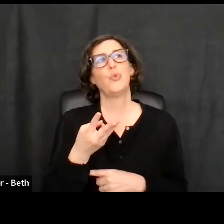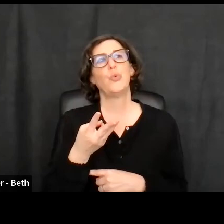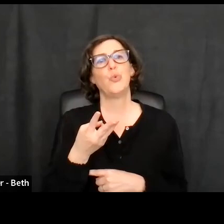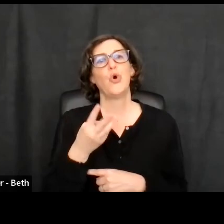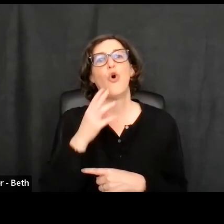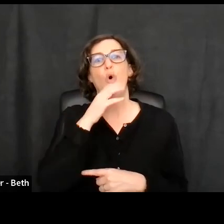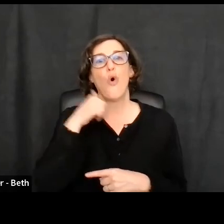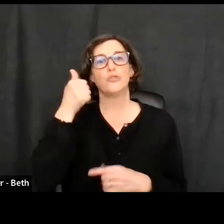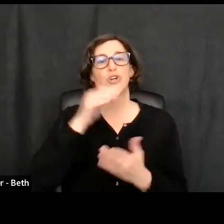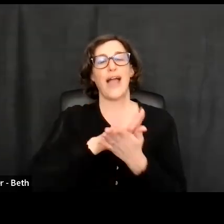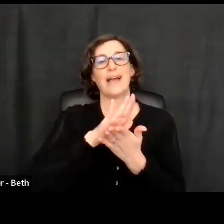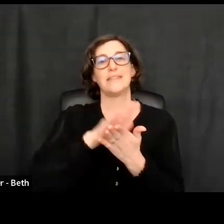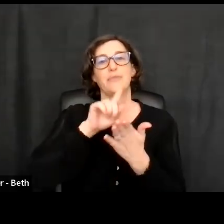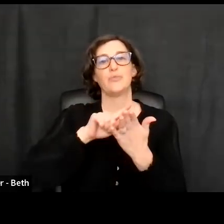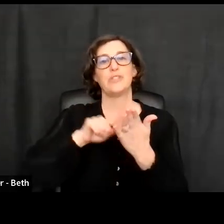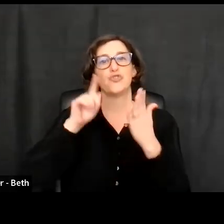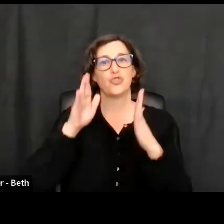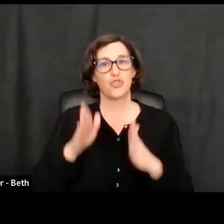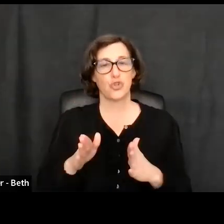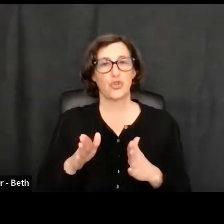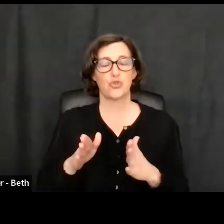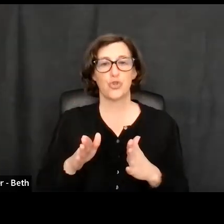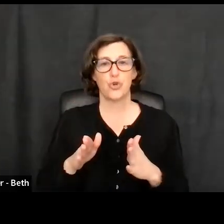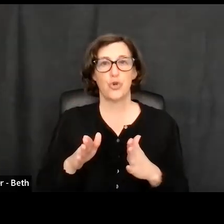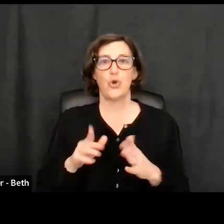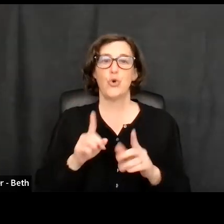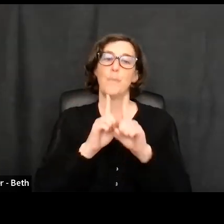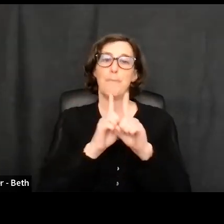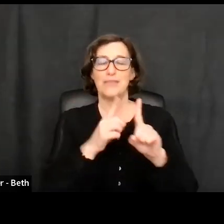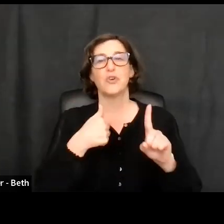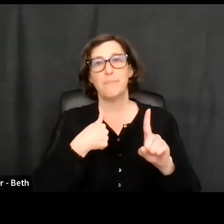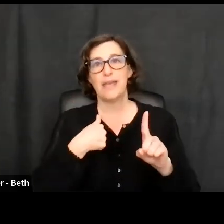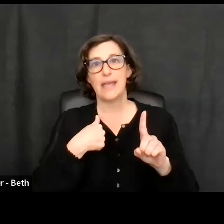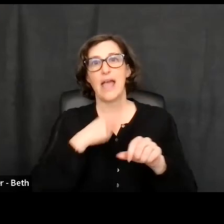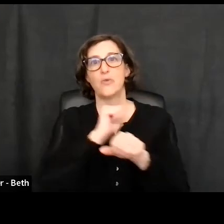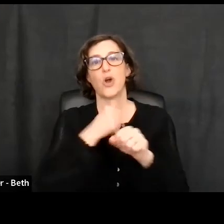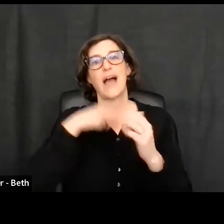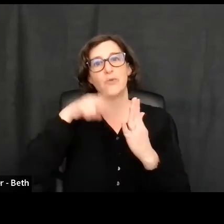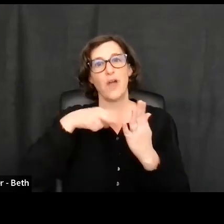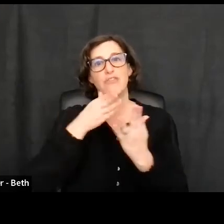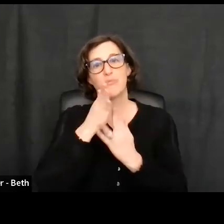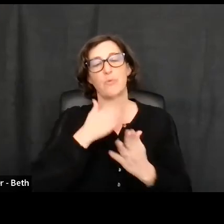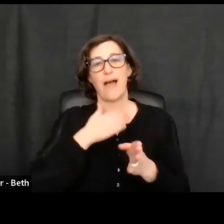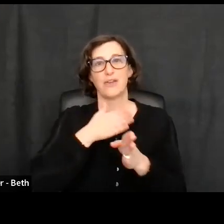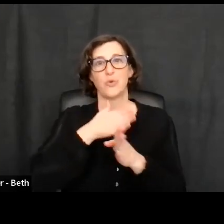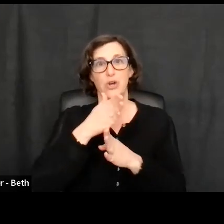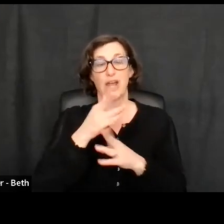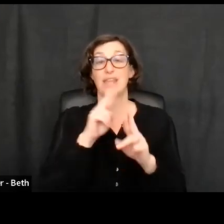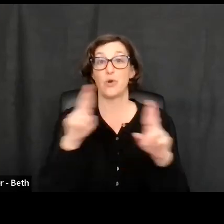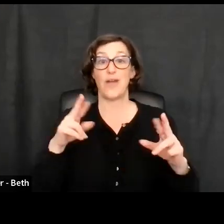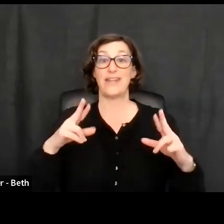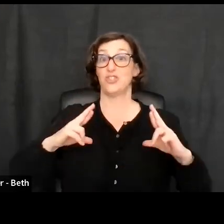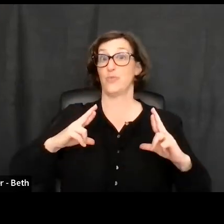older academic researchers who had mentored me and whose work I had read through my career, and they were on the verge of retirement and they were speaking